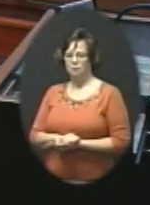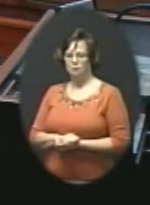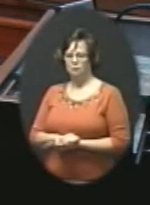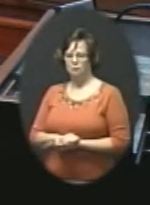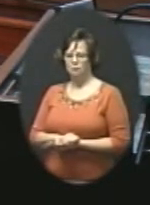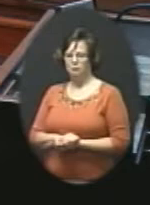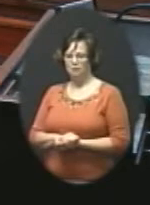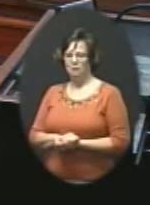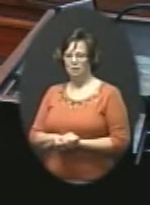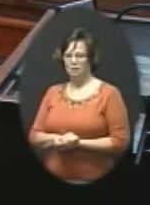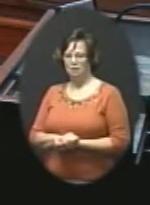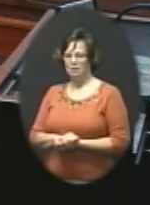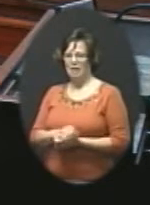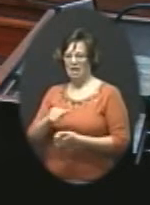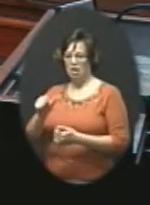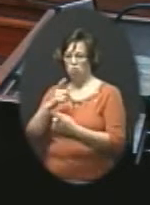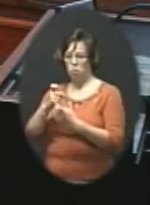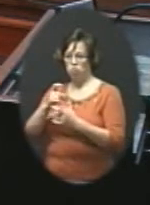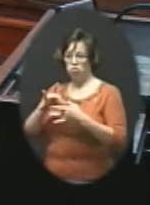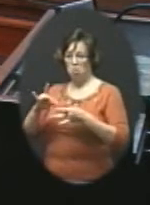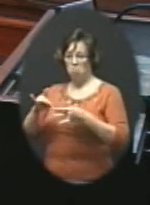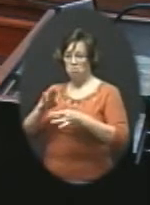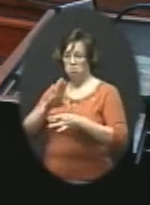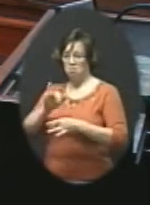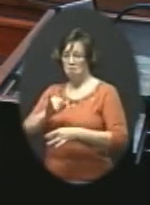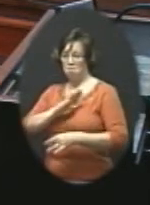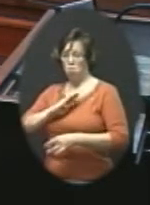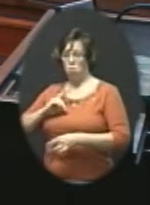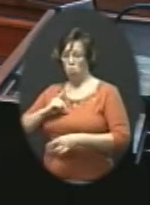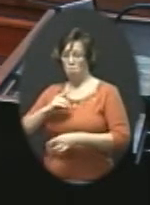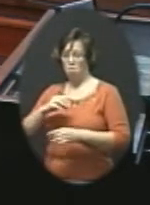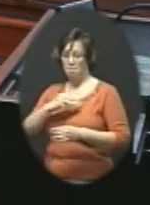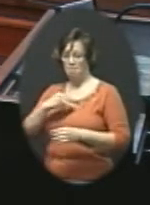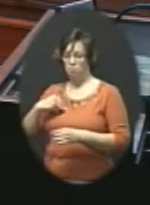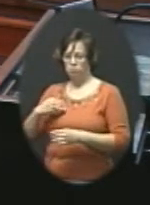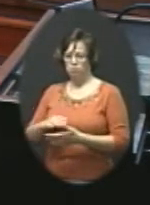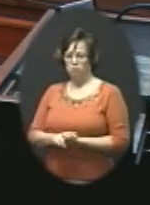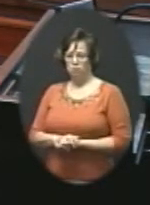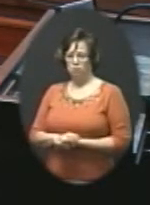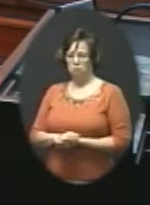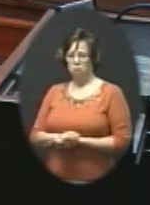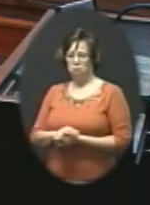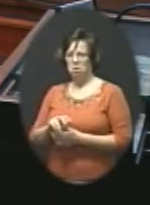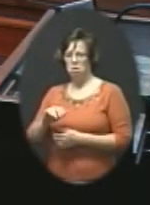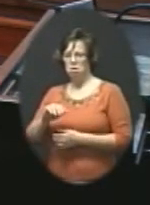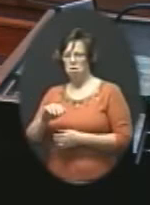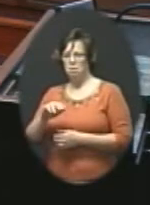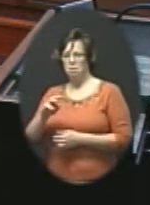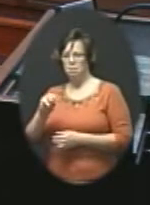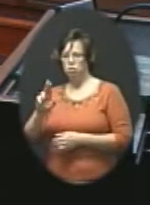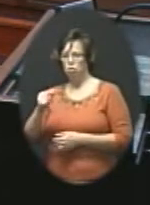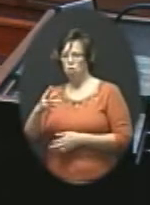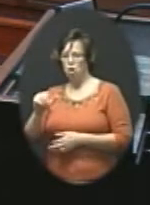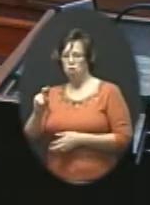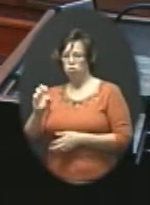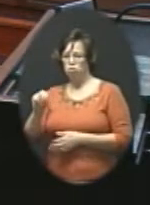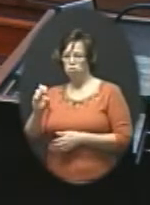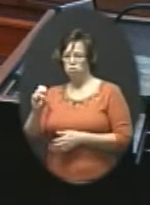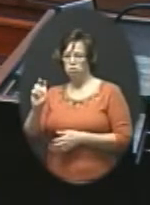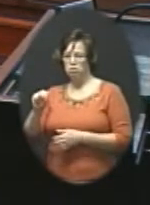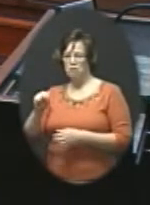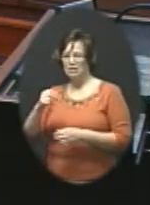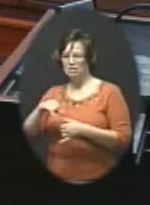Any questions or comments by board members? Right, and Mr. Hutchison, on this one, it does say that the funding source is still